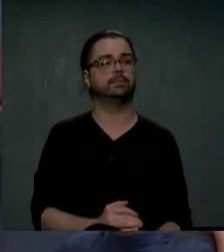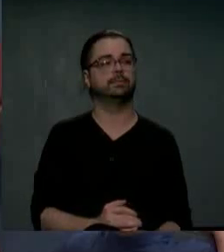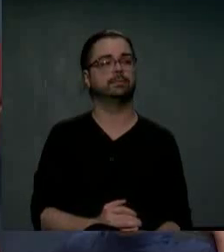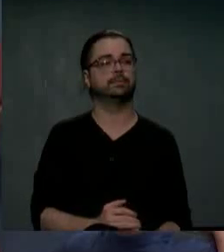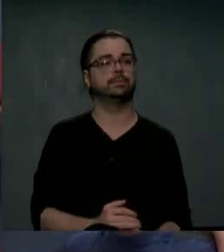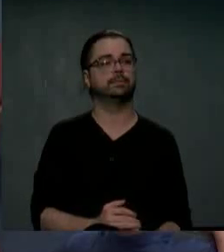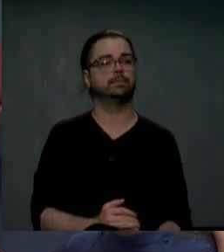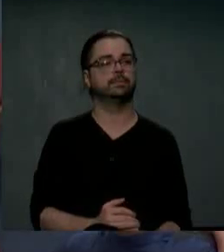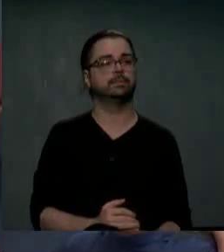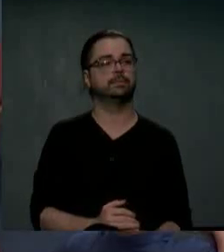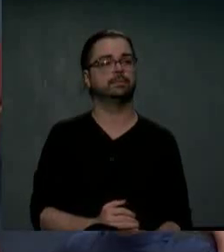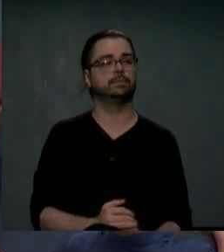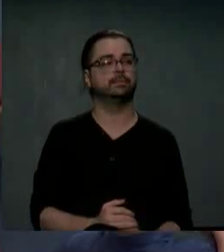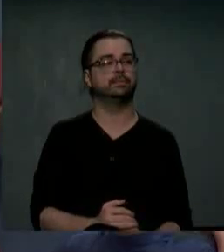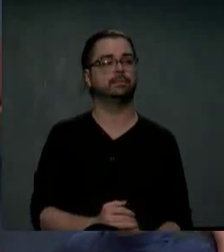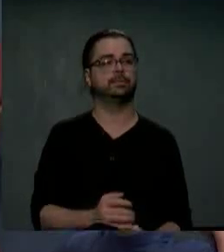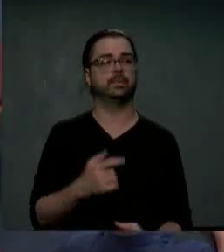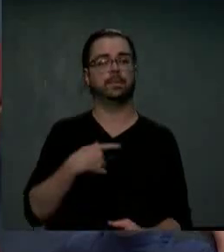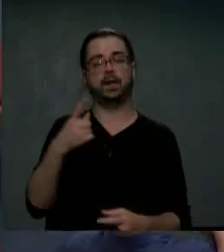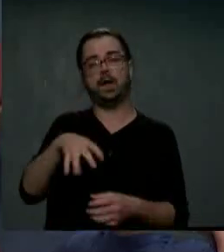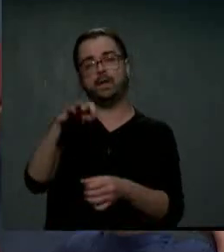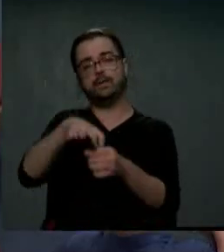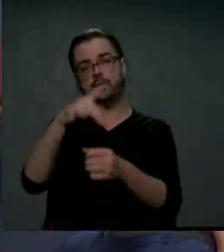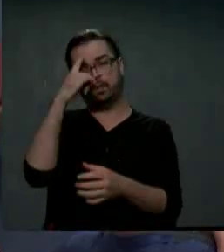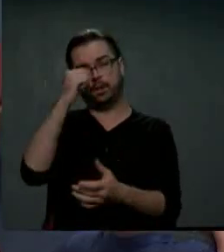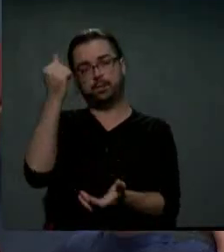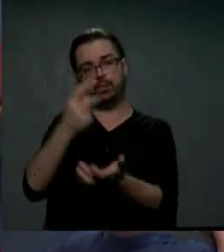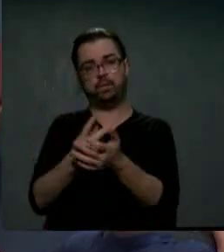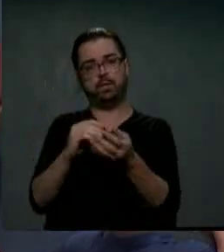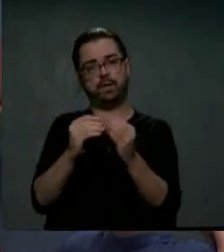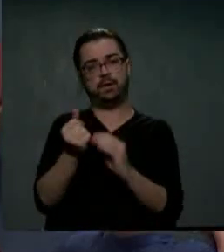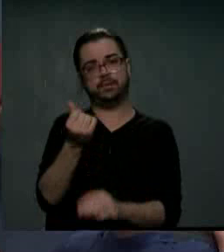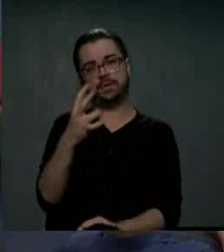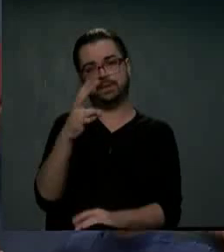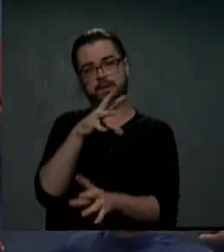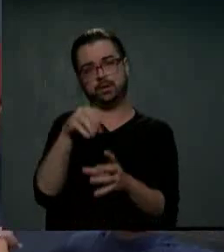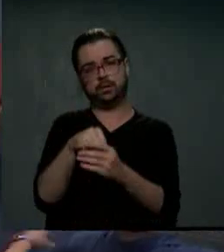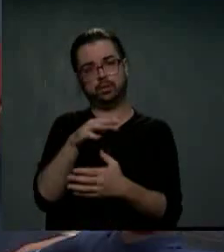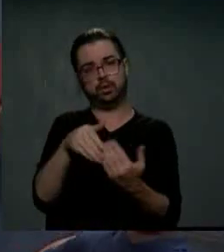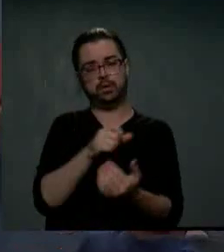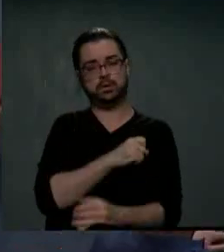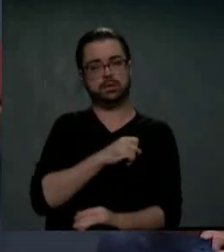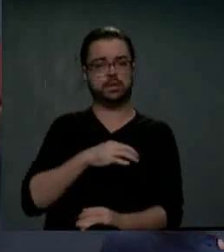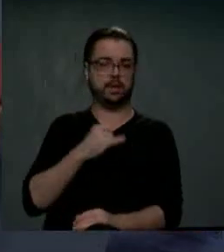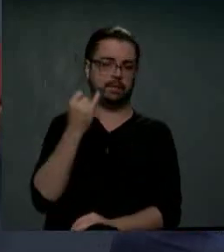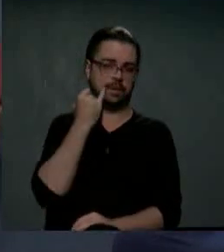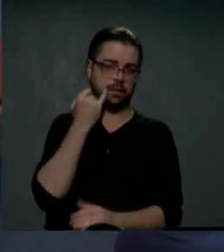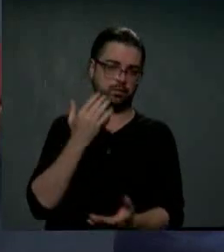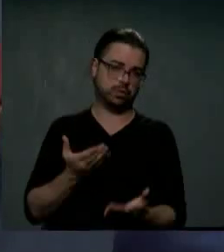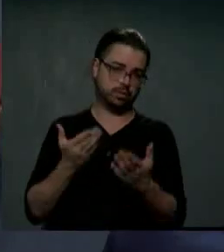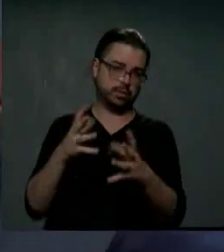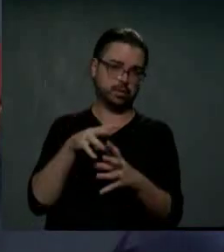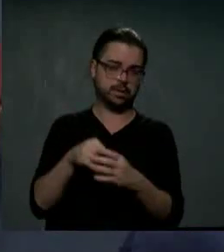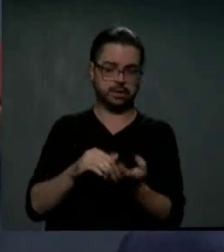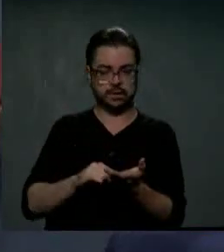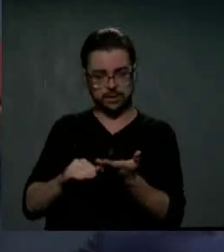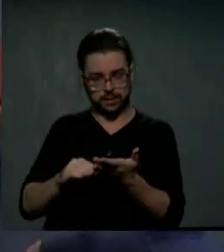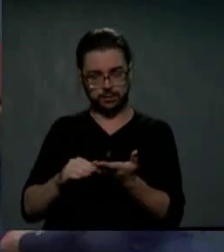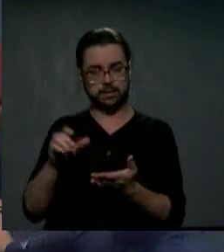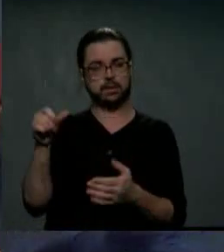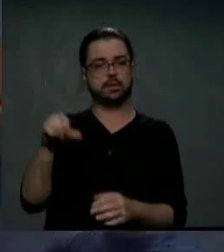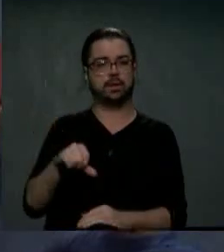Okay. Mr. Chairman, I move for the approval of item 17, including all staff conditions and recommendations therein, accepting the fact of